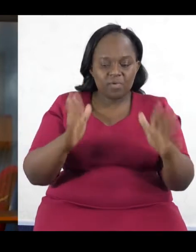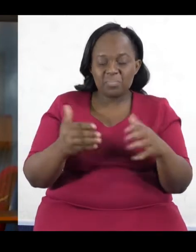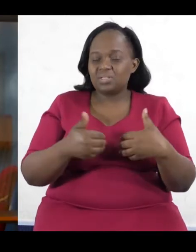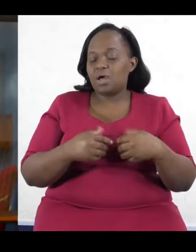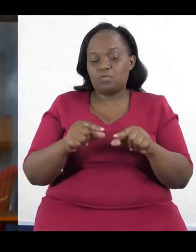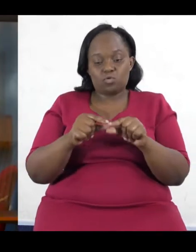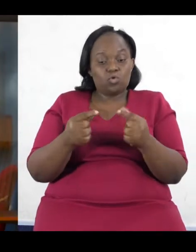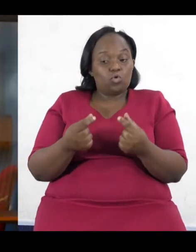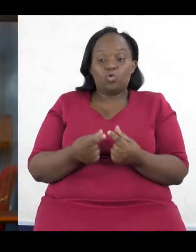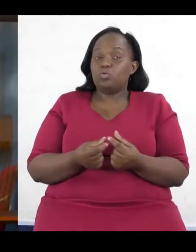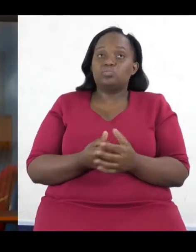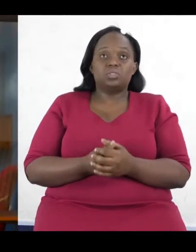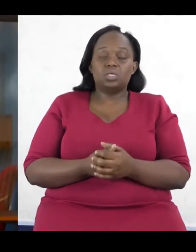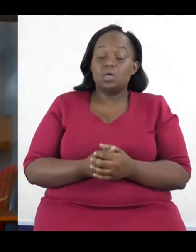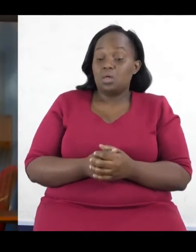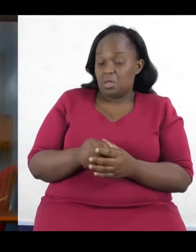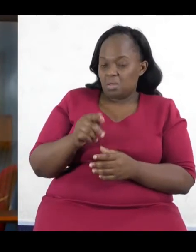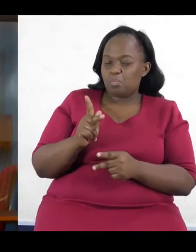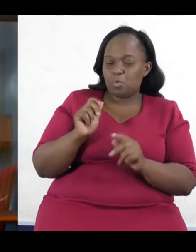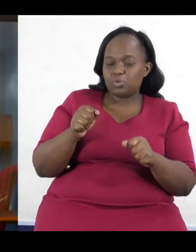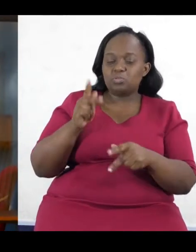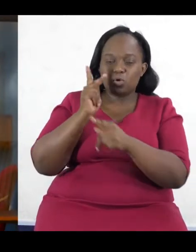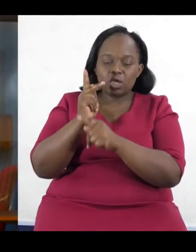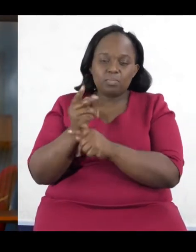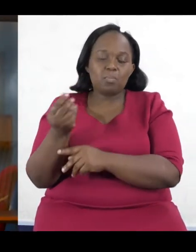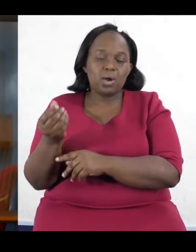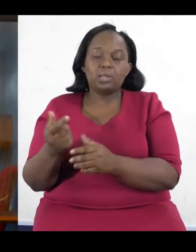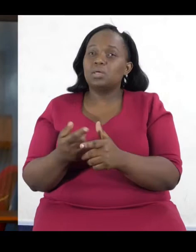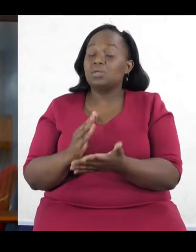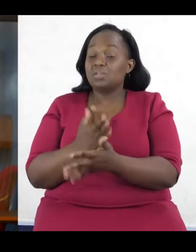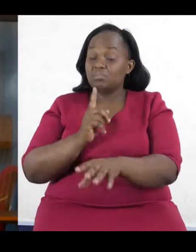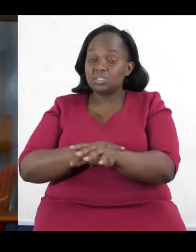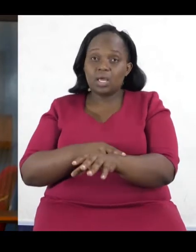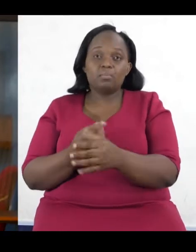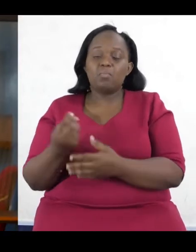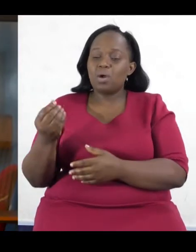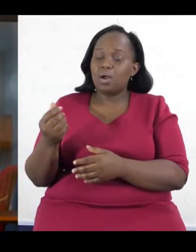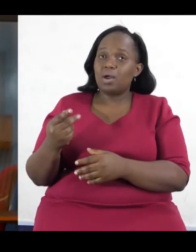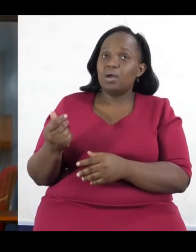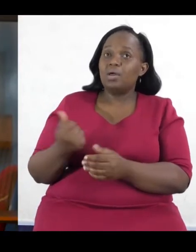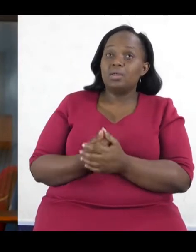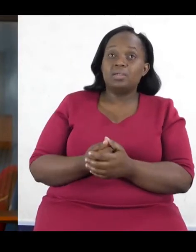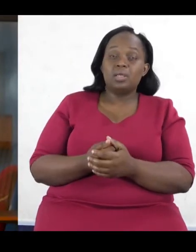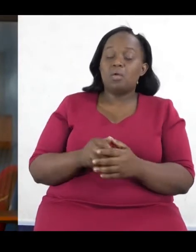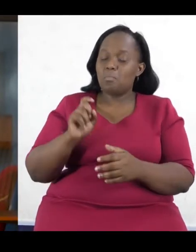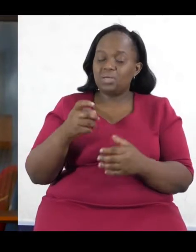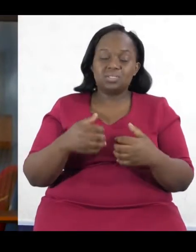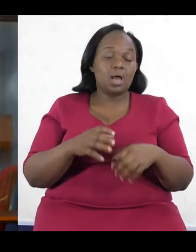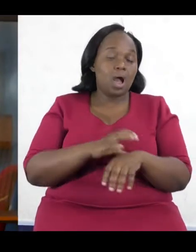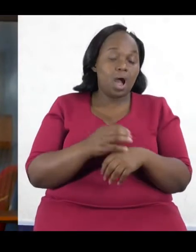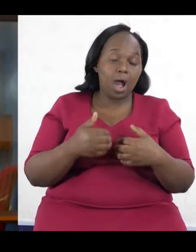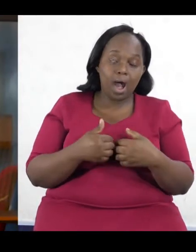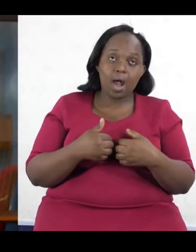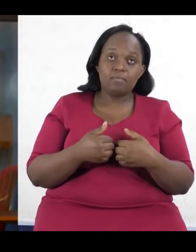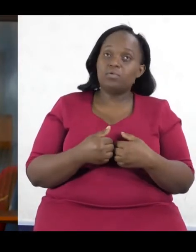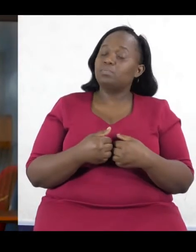and the like, where they are able to pull together some resources and share. Sometimes the amount of capital that you need to do a good business in agriculture can only